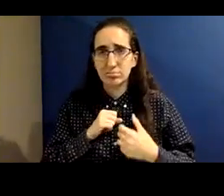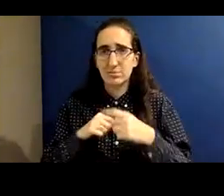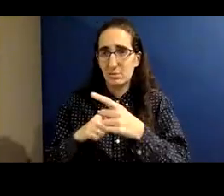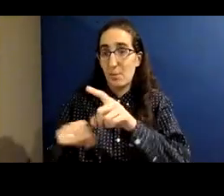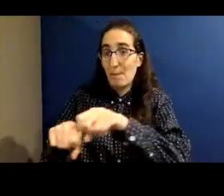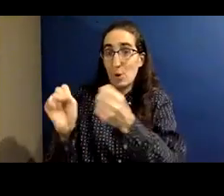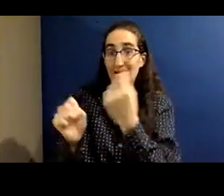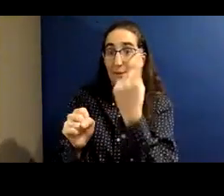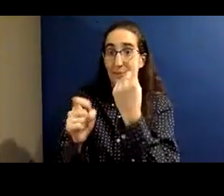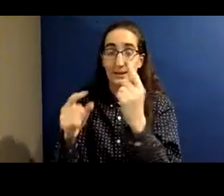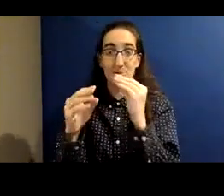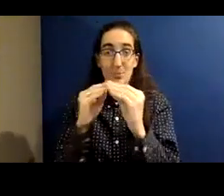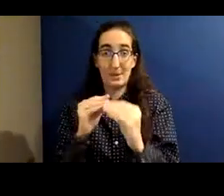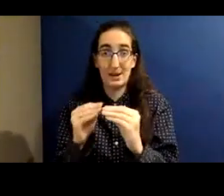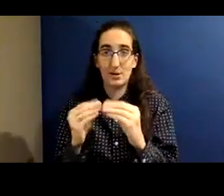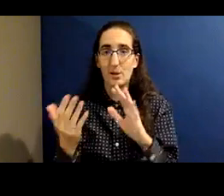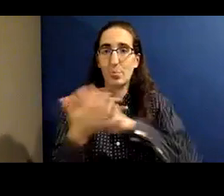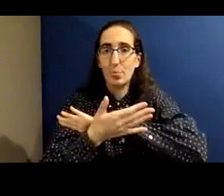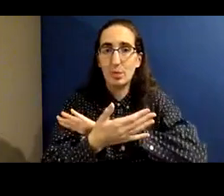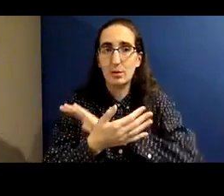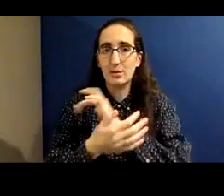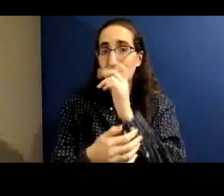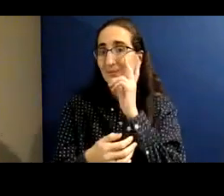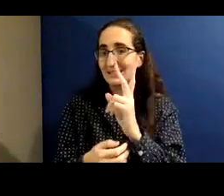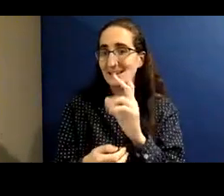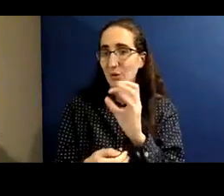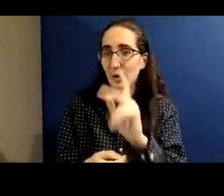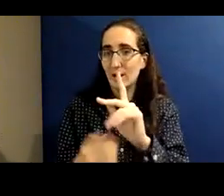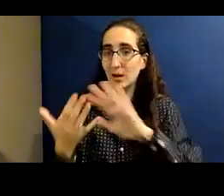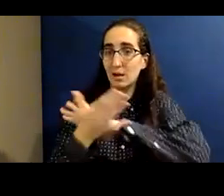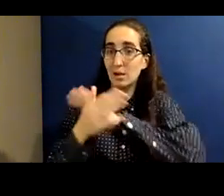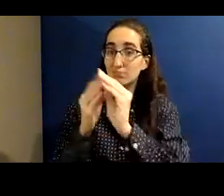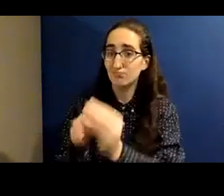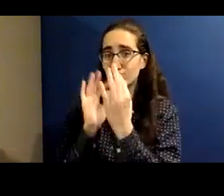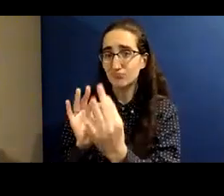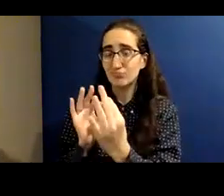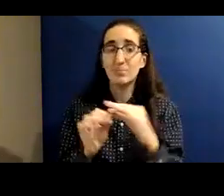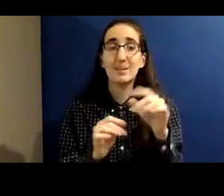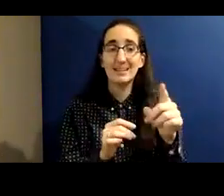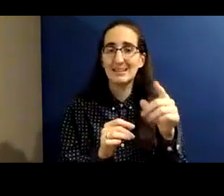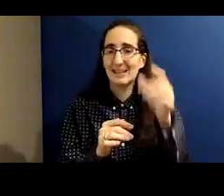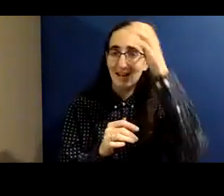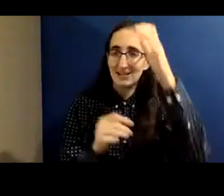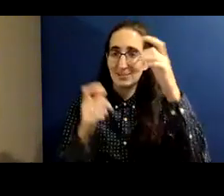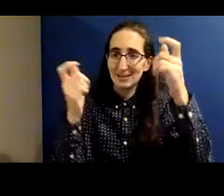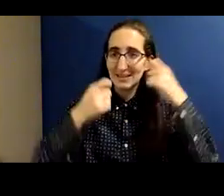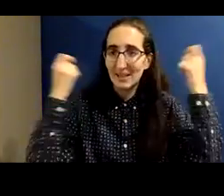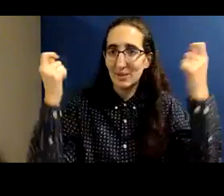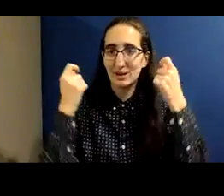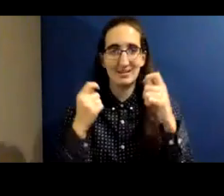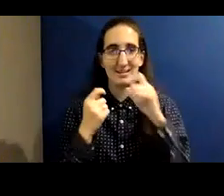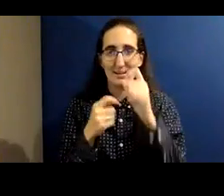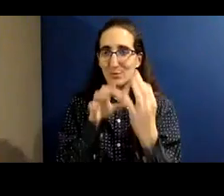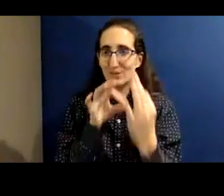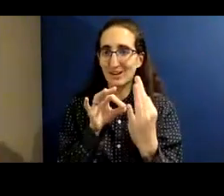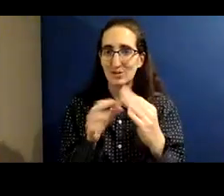something, repairing it, camouflaging it so that we don't see those cracks. Instead, kintsugi celebrates those imperfections and those